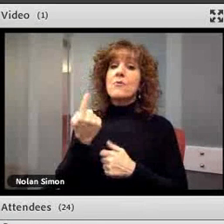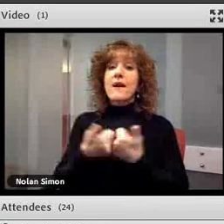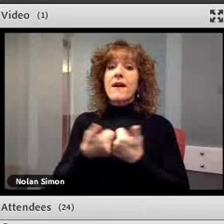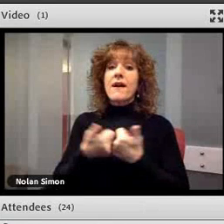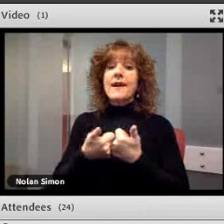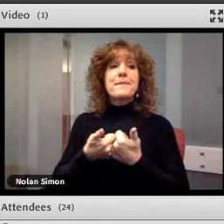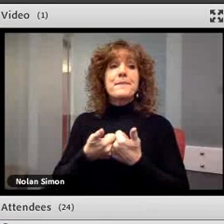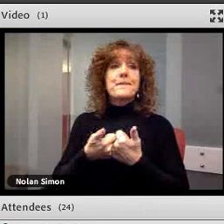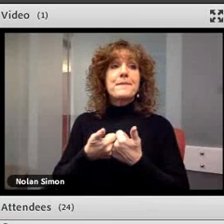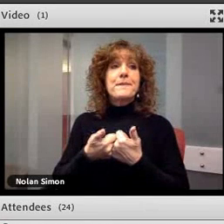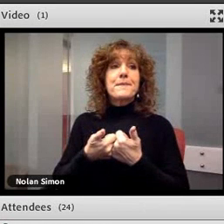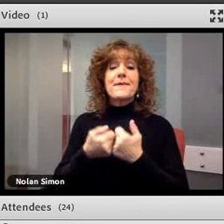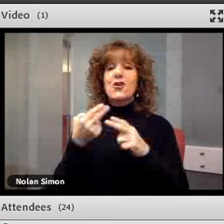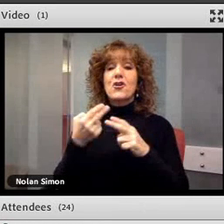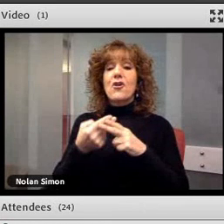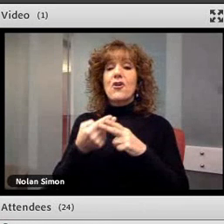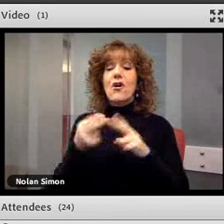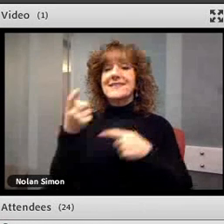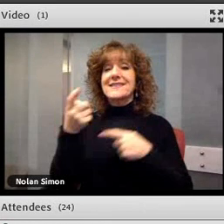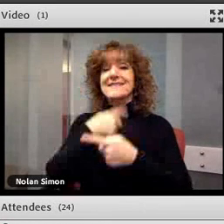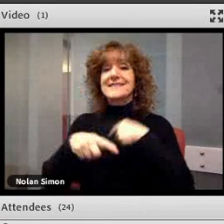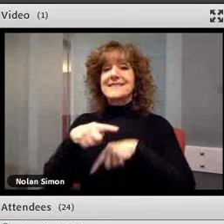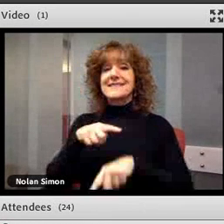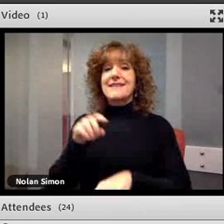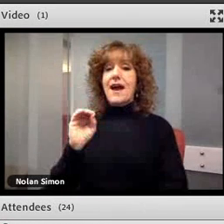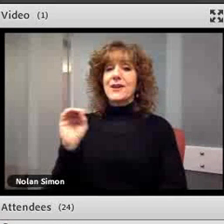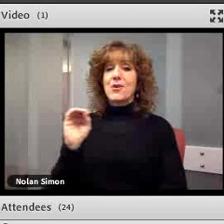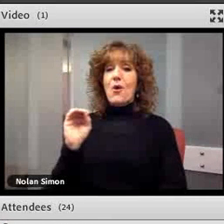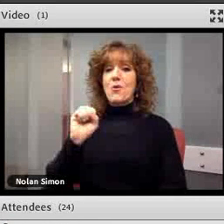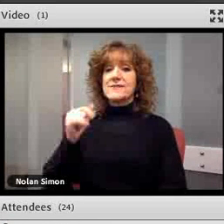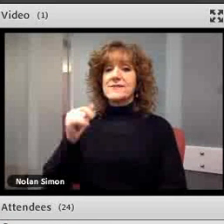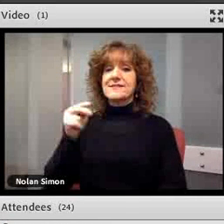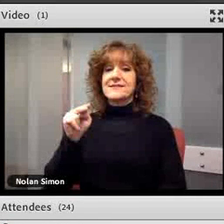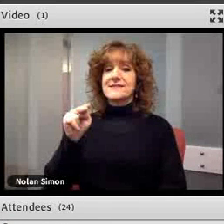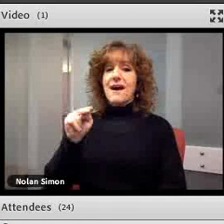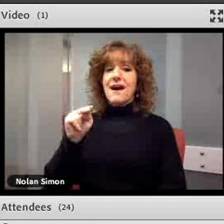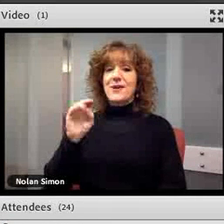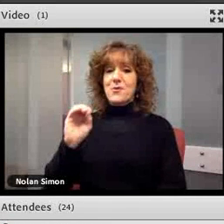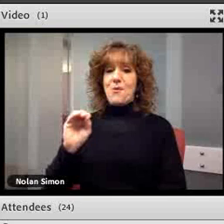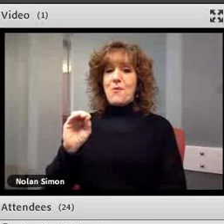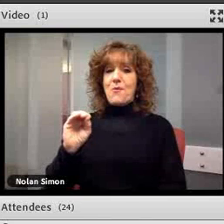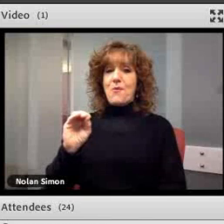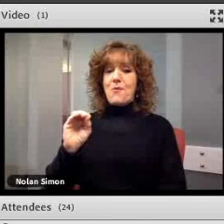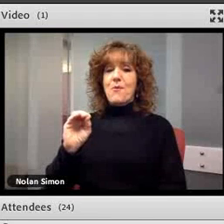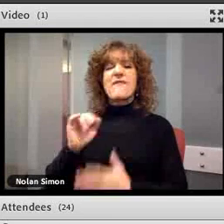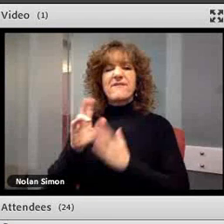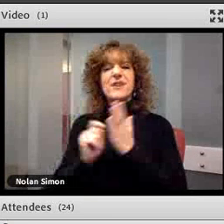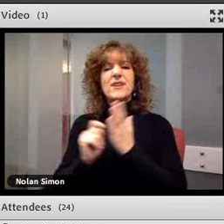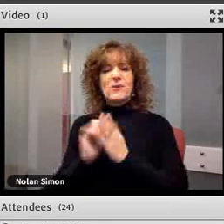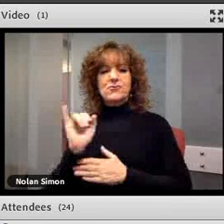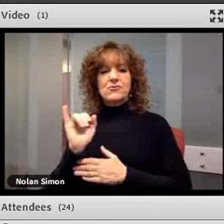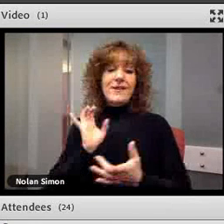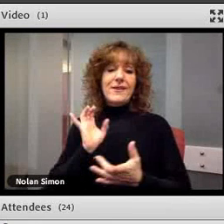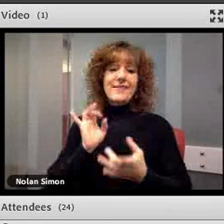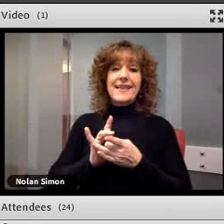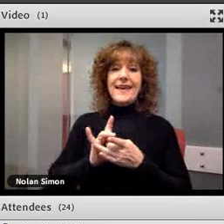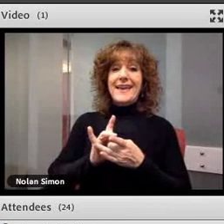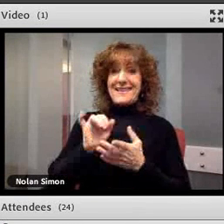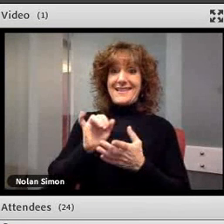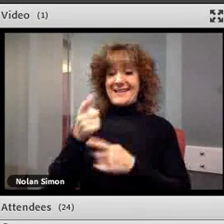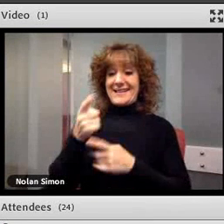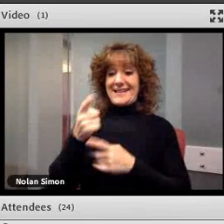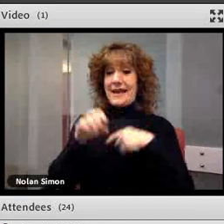we did was Sino, and this was a CD that we also had, but this way we linked Sino with our database.